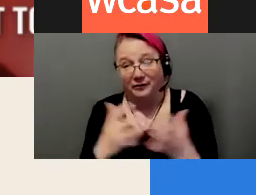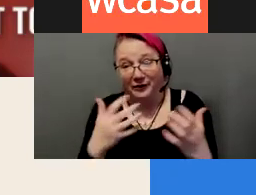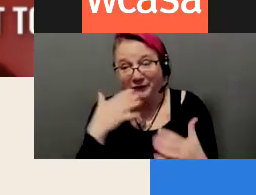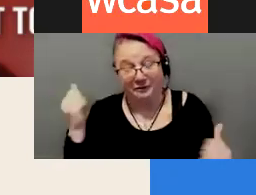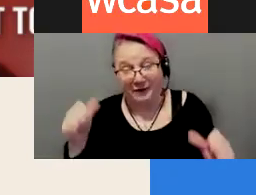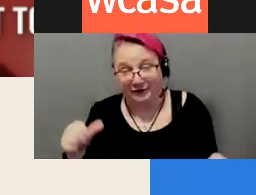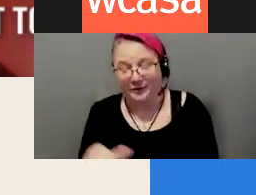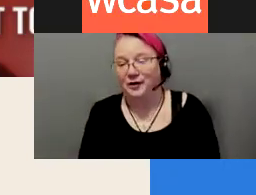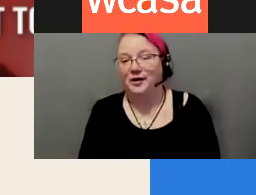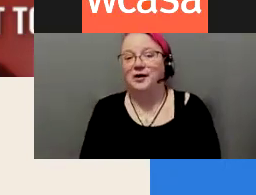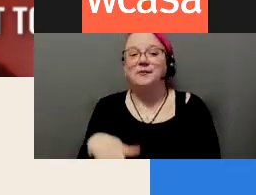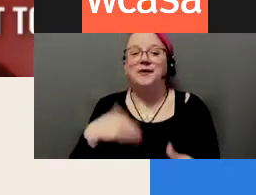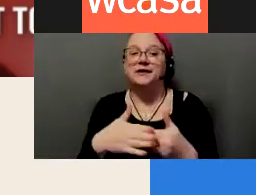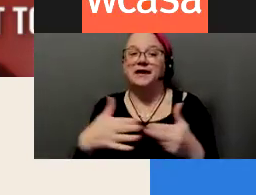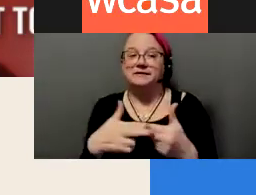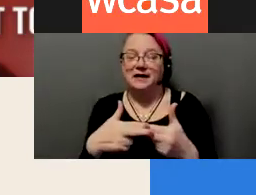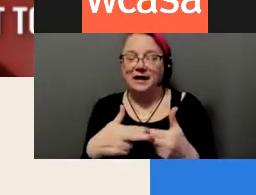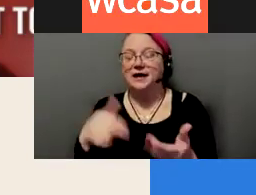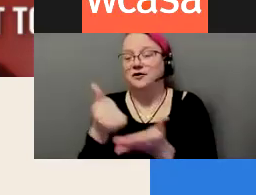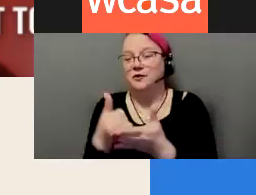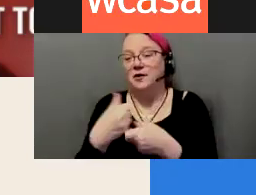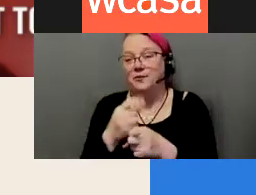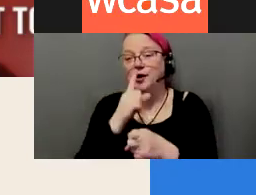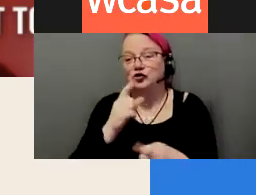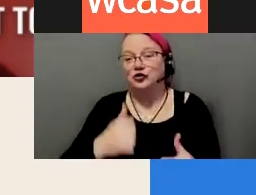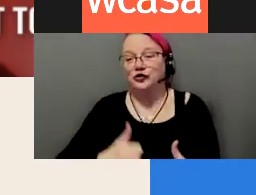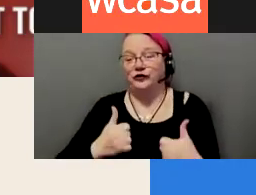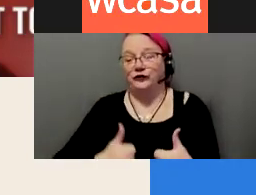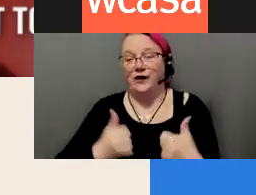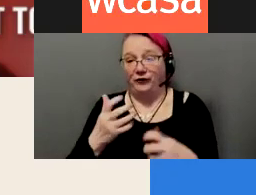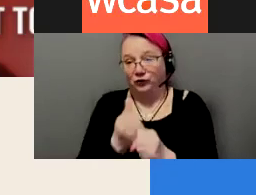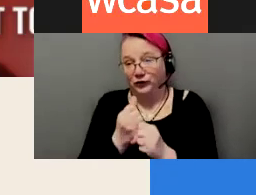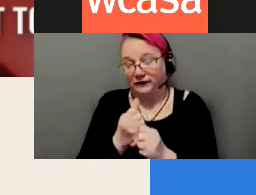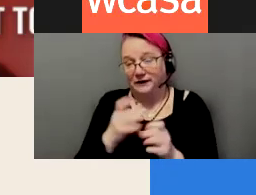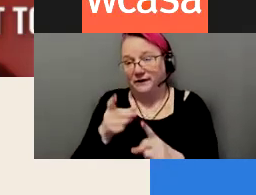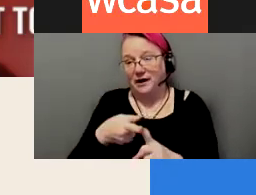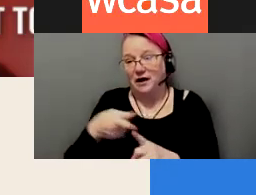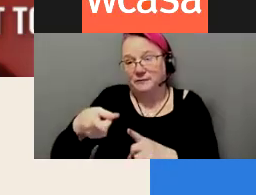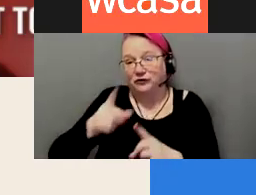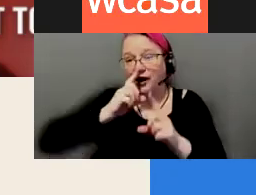we'll talk about the efforts that have been made to help make sure that survivors receive a specialized response to these crimes.